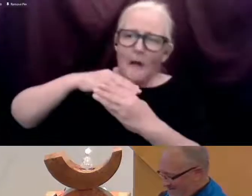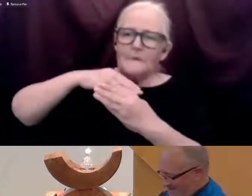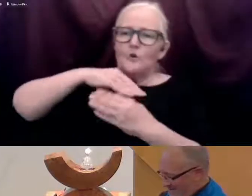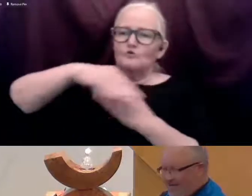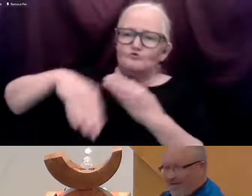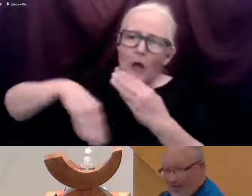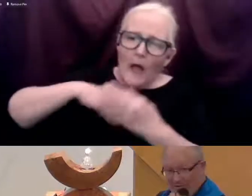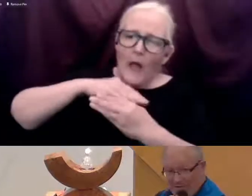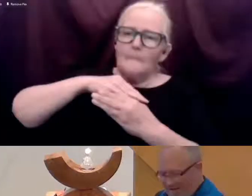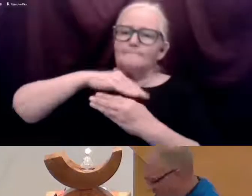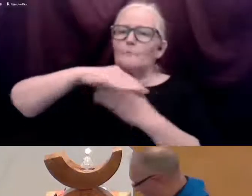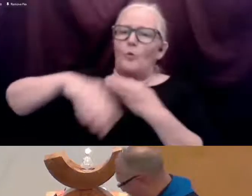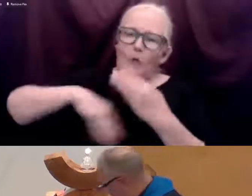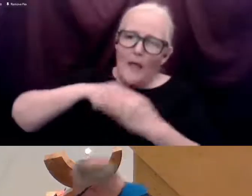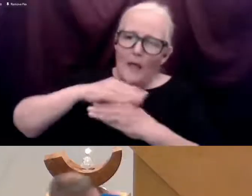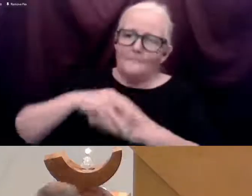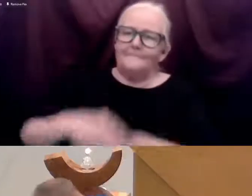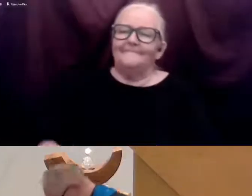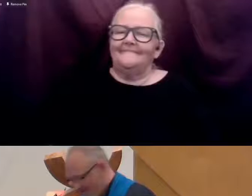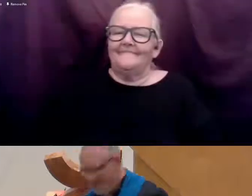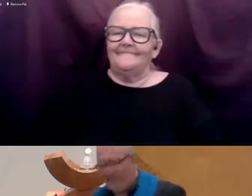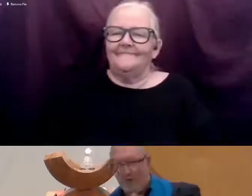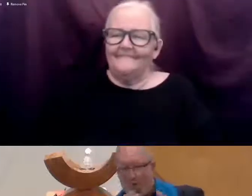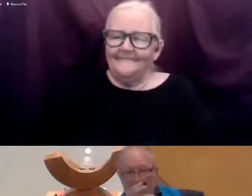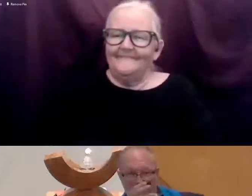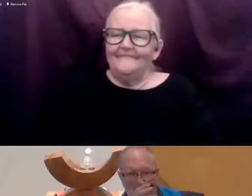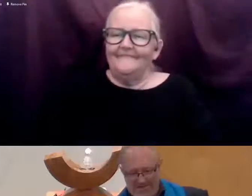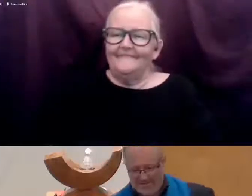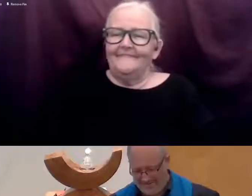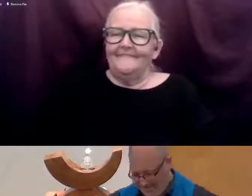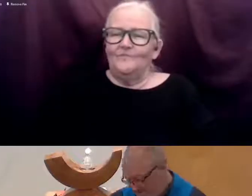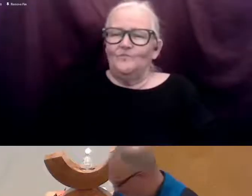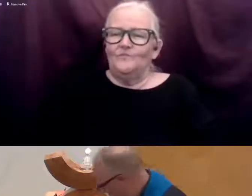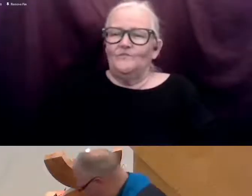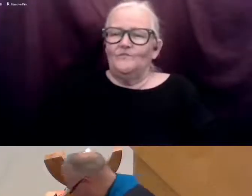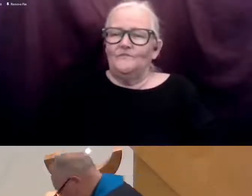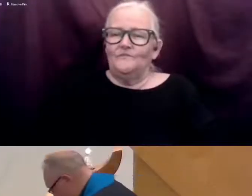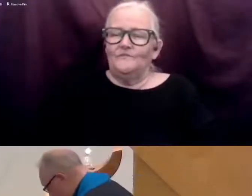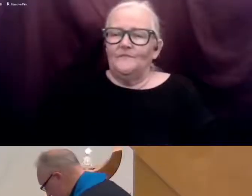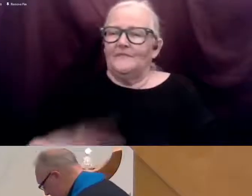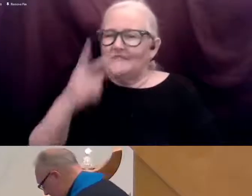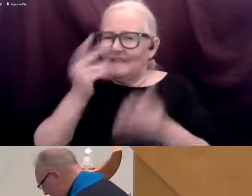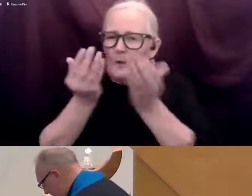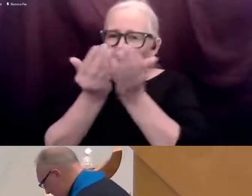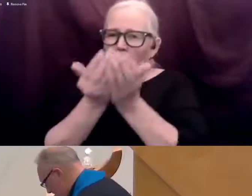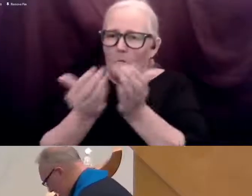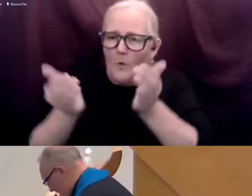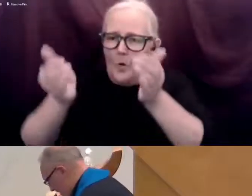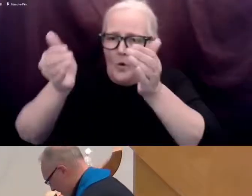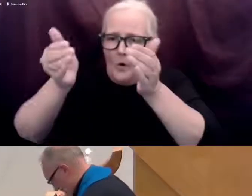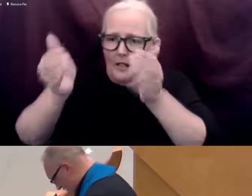Here's the top, the bowl part, the bowl portion, and